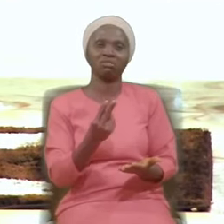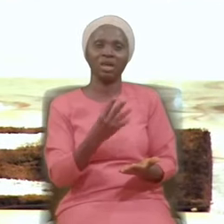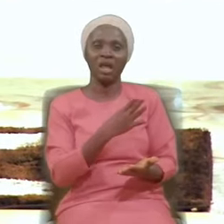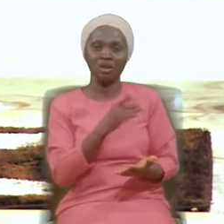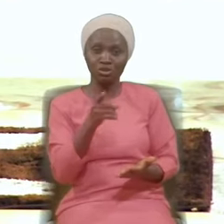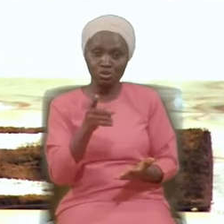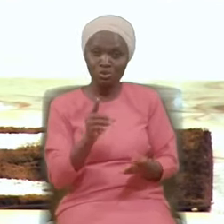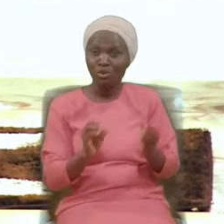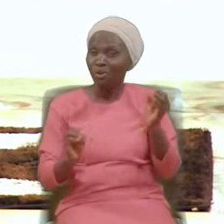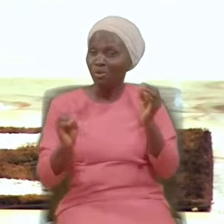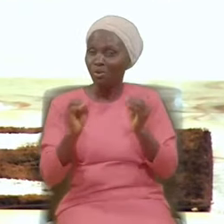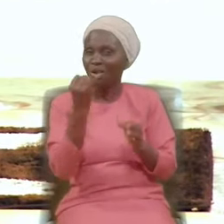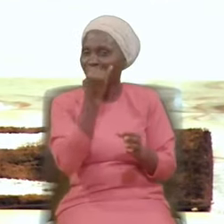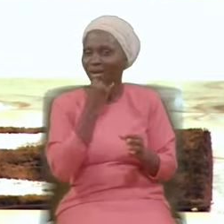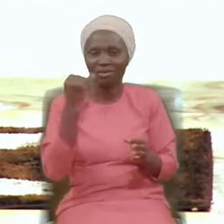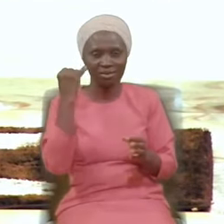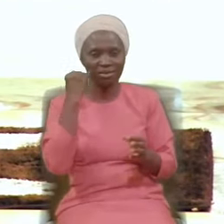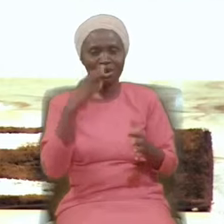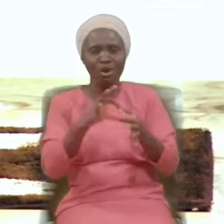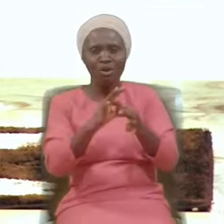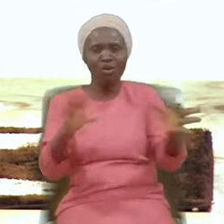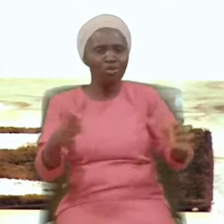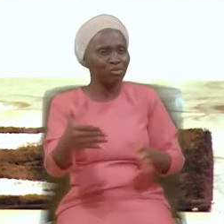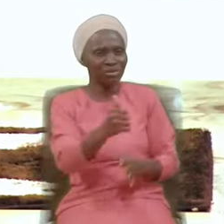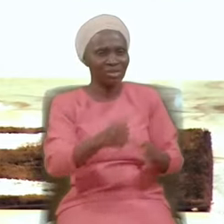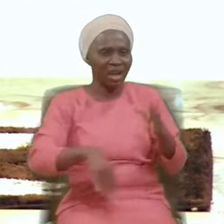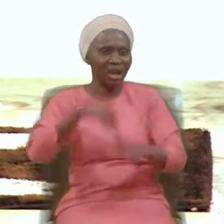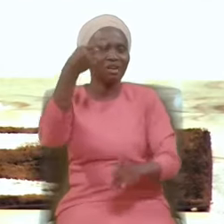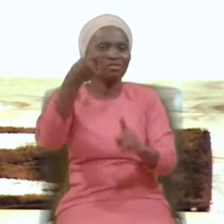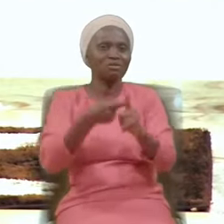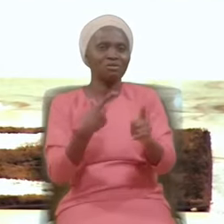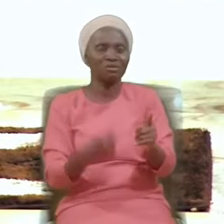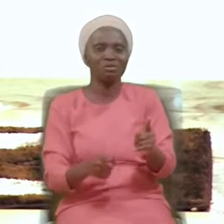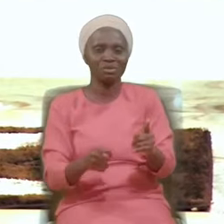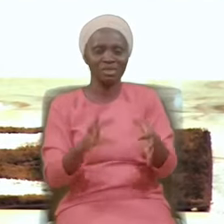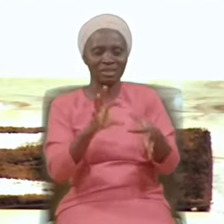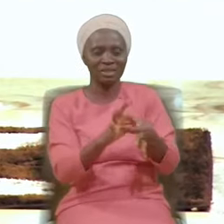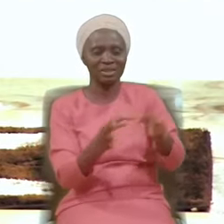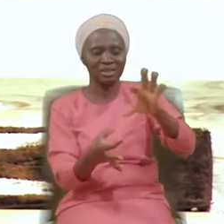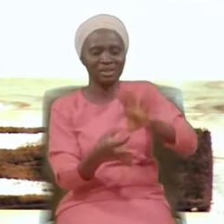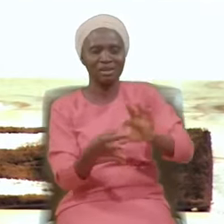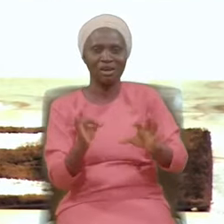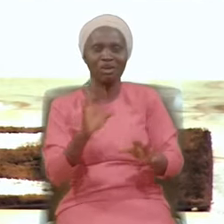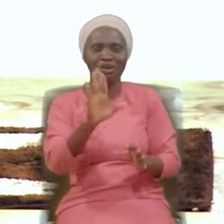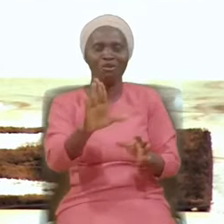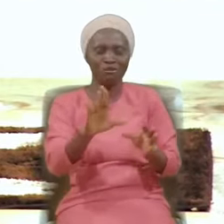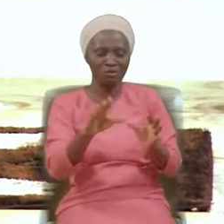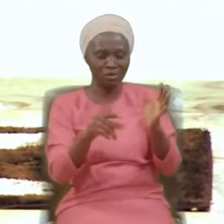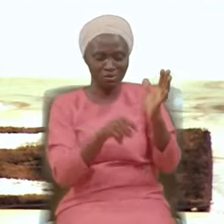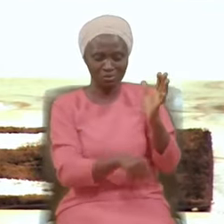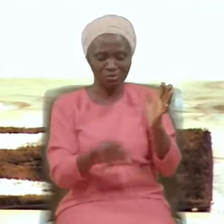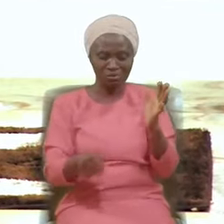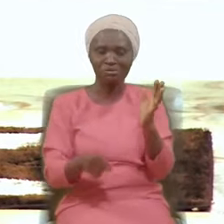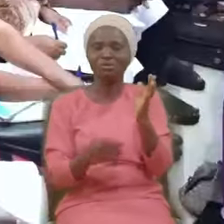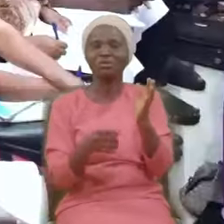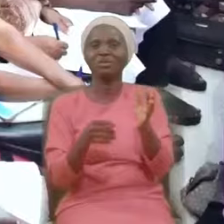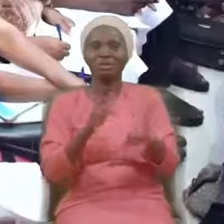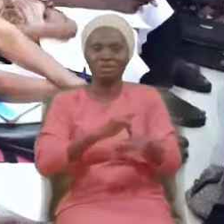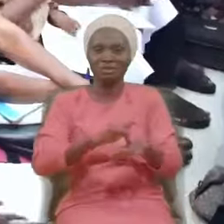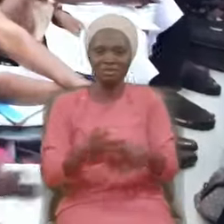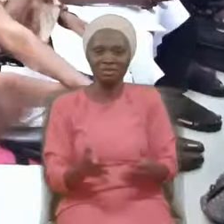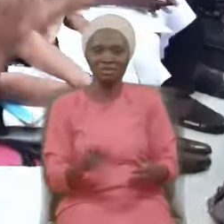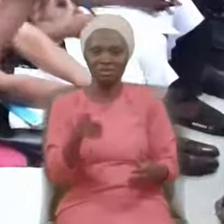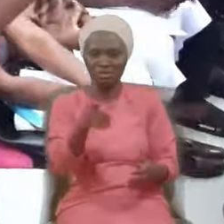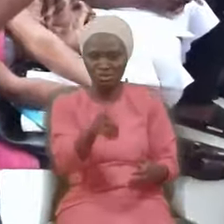Loose thyself from the bands of thy neck, O captive daughter of Zion. You are getting up